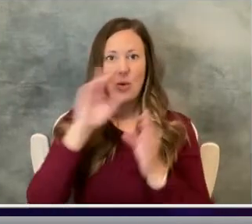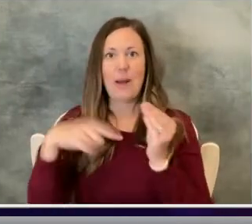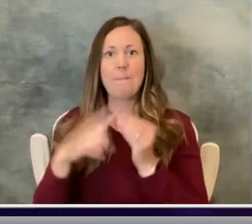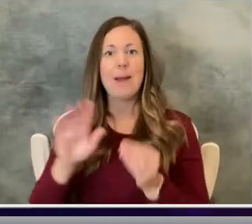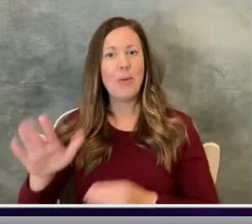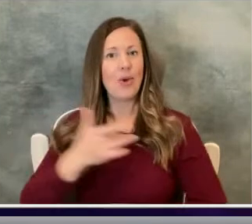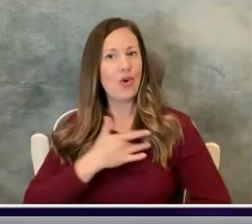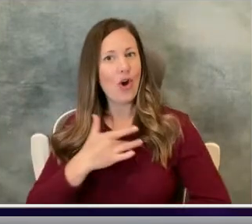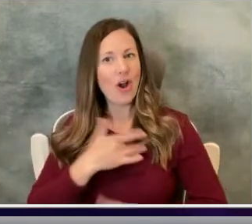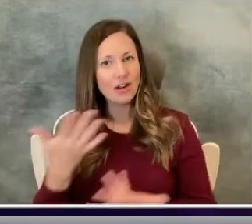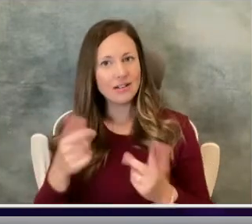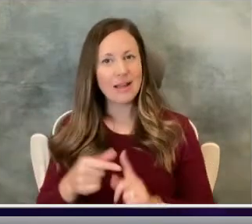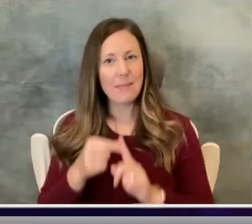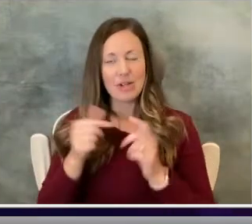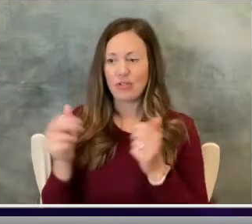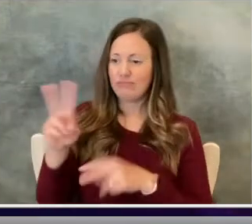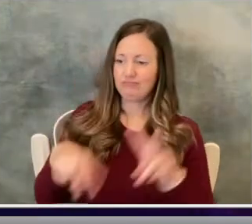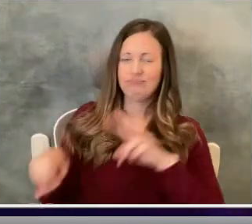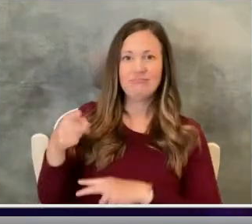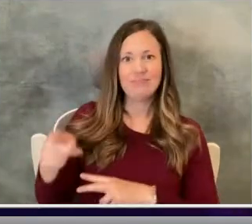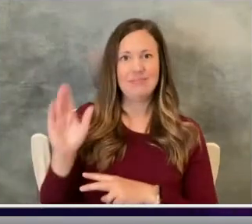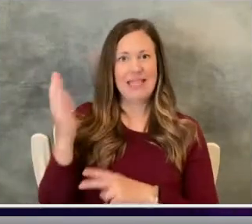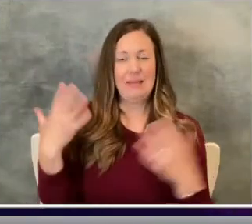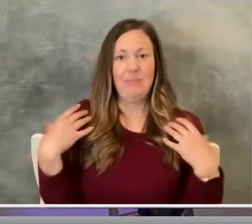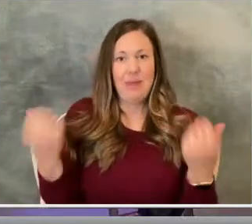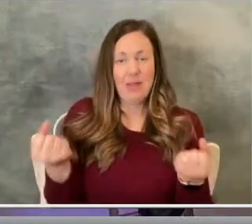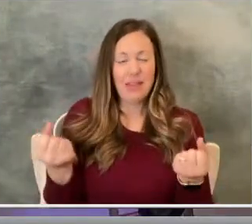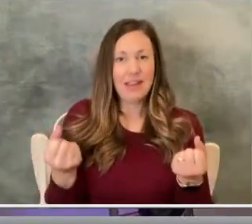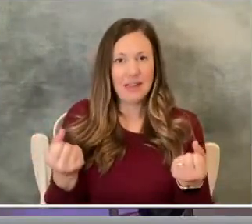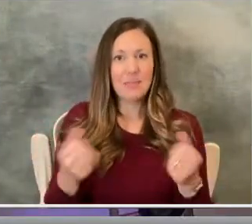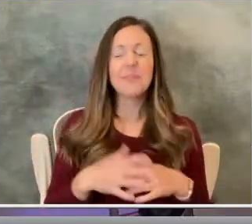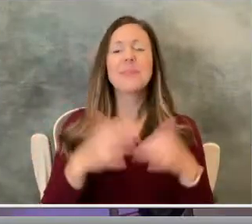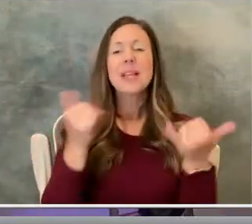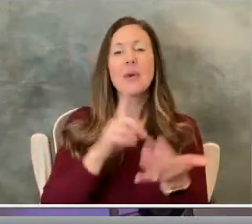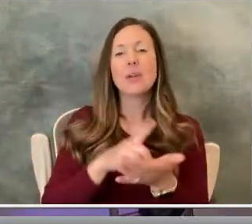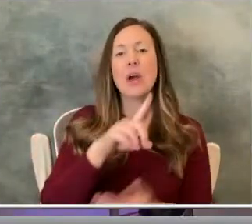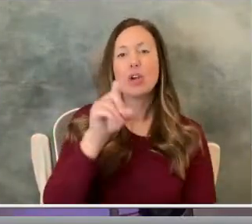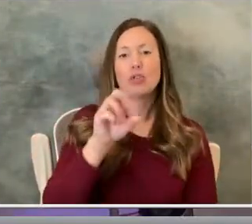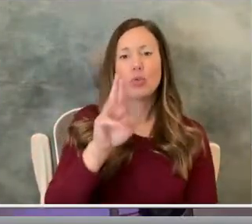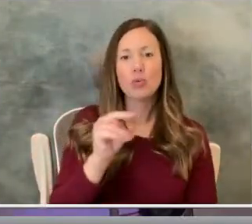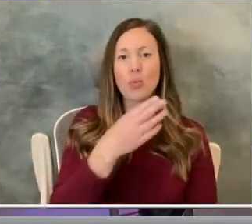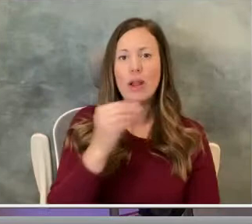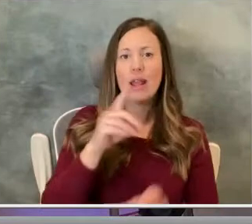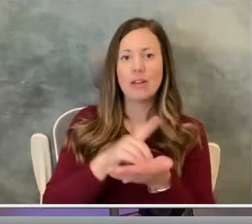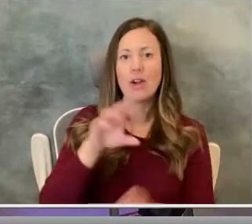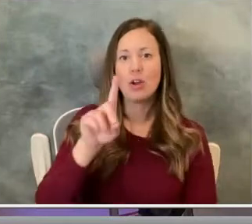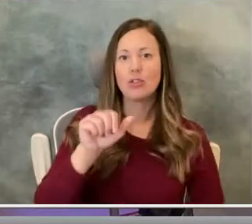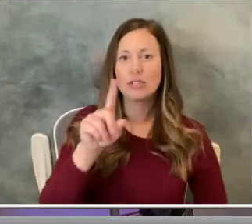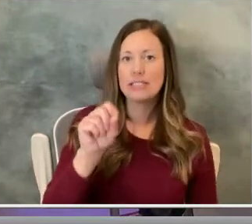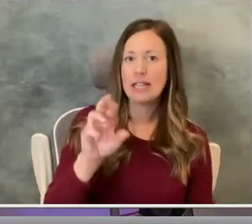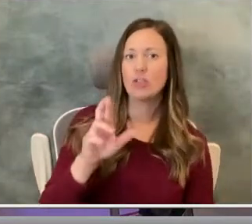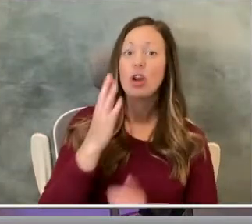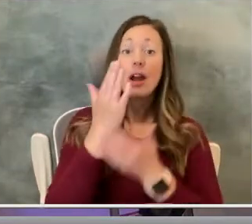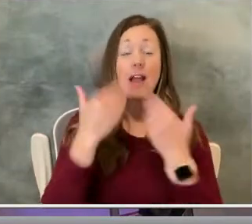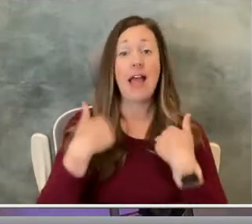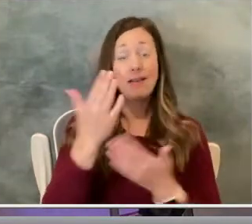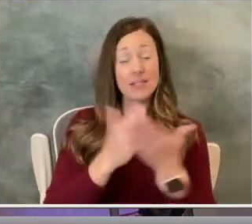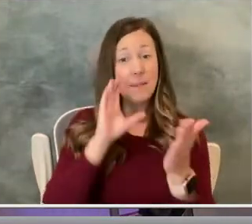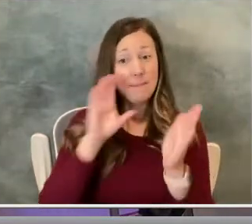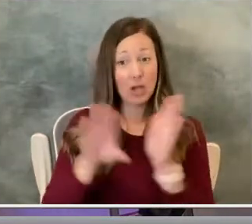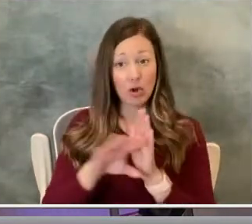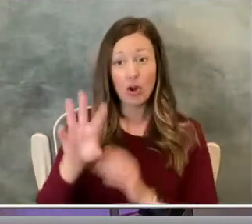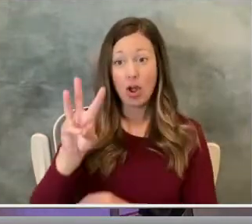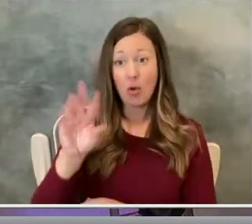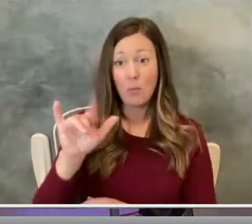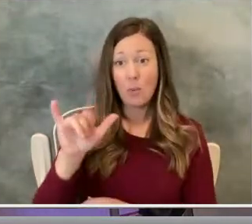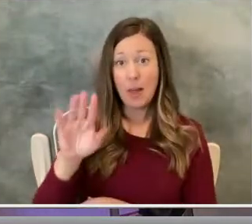at William. So that's why I want to bring in our doctors, Dr. Zorn and Dr. Danter, because we have some images of William's heart in the screen here.